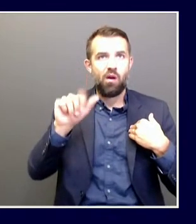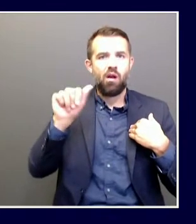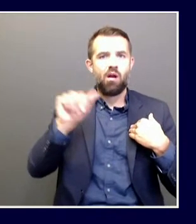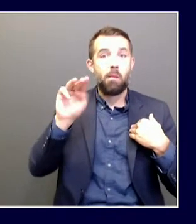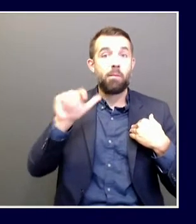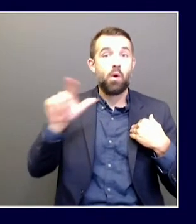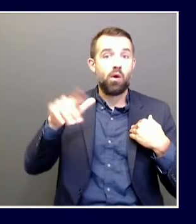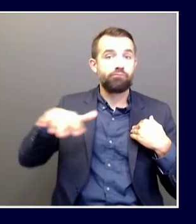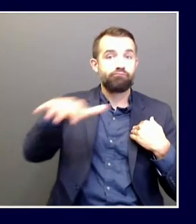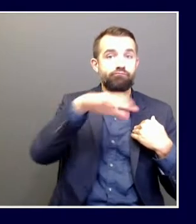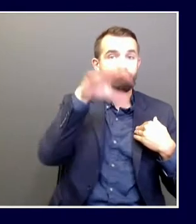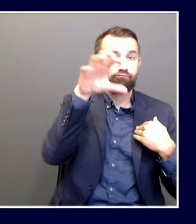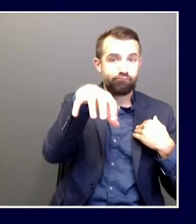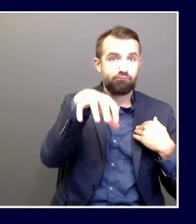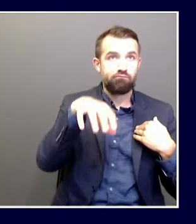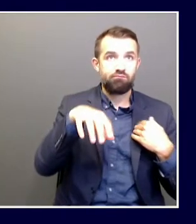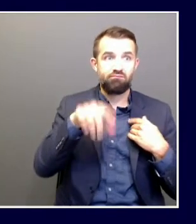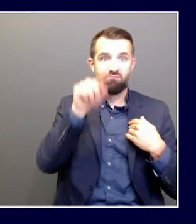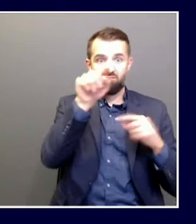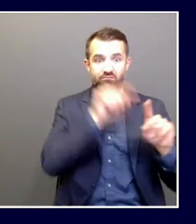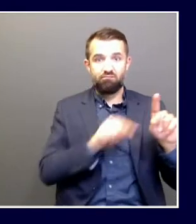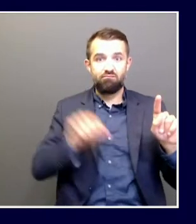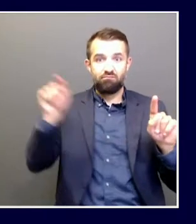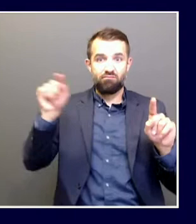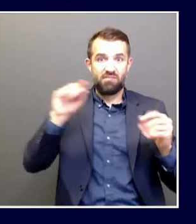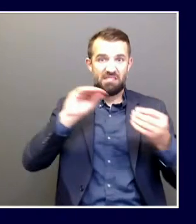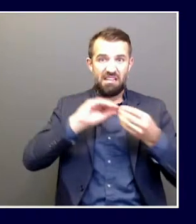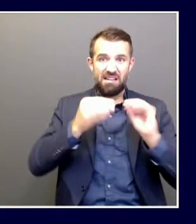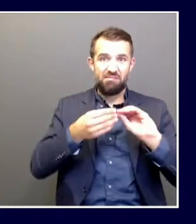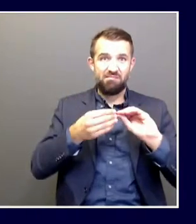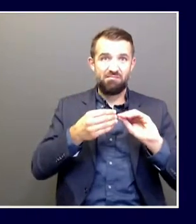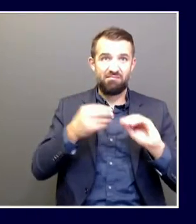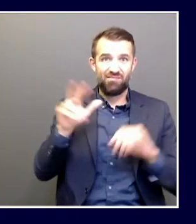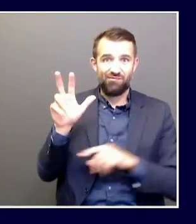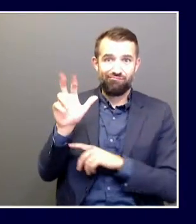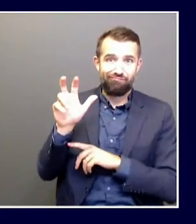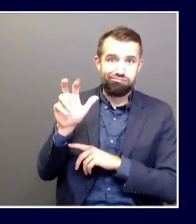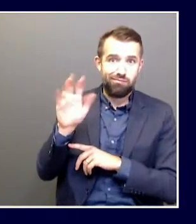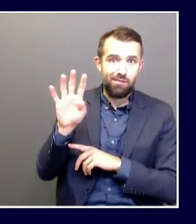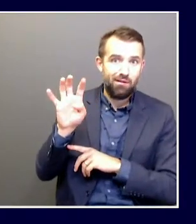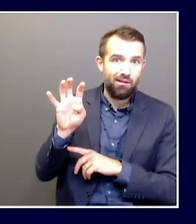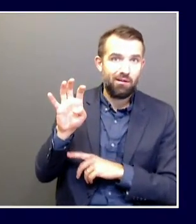numbers are doing multiple hundred shots per day, including boosters and these